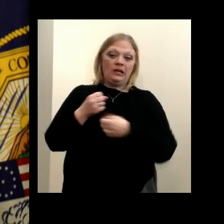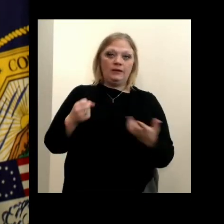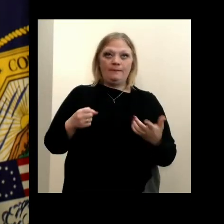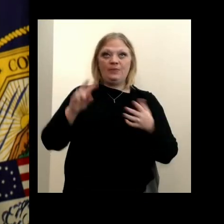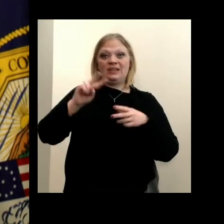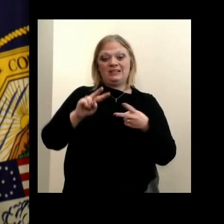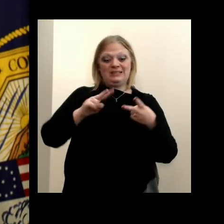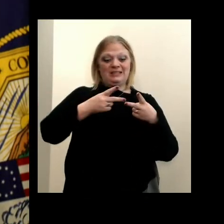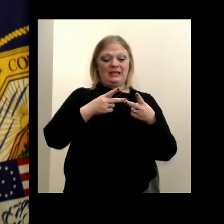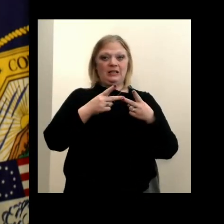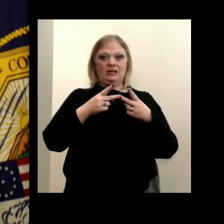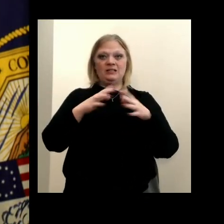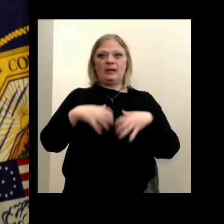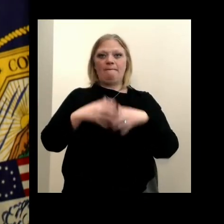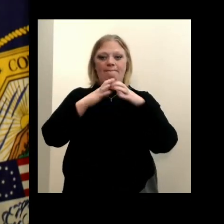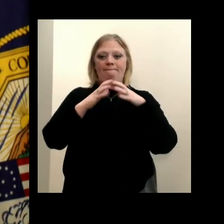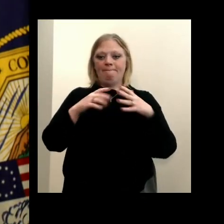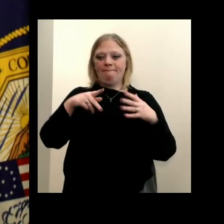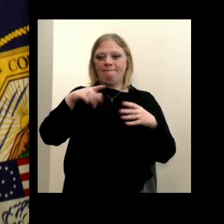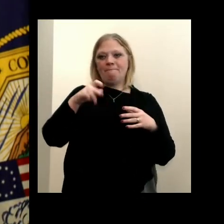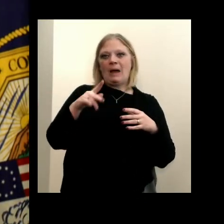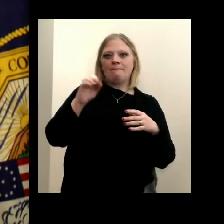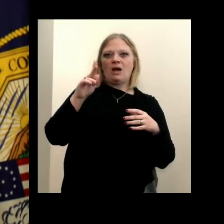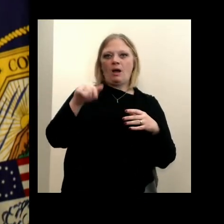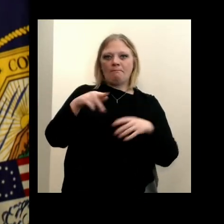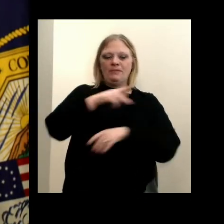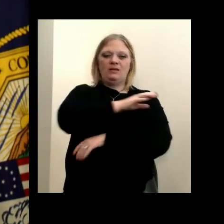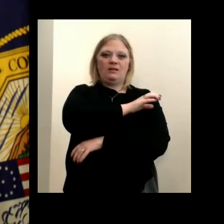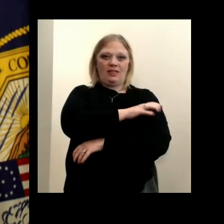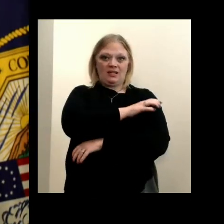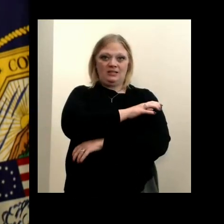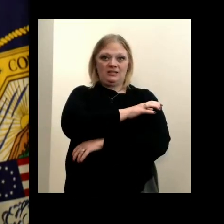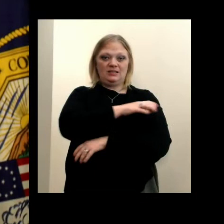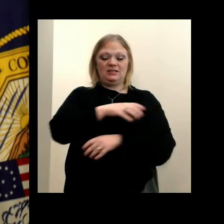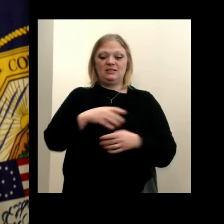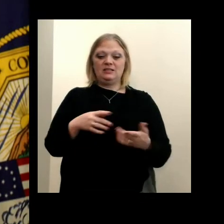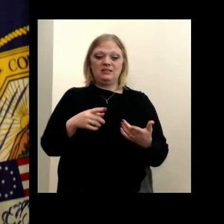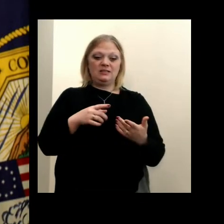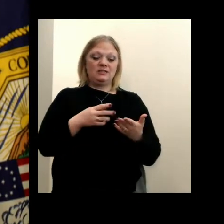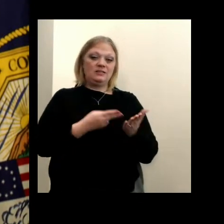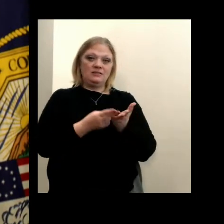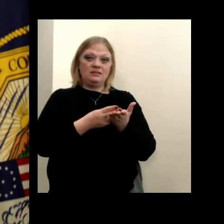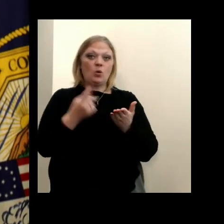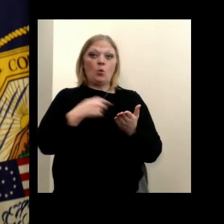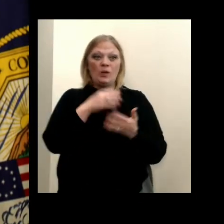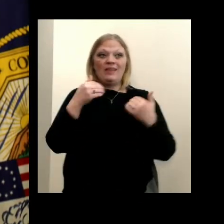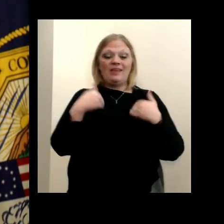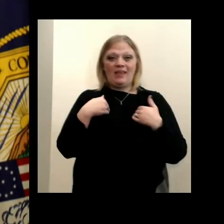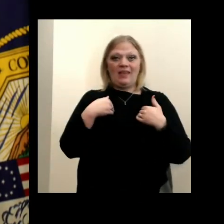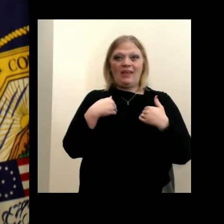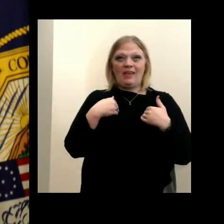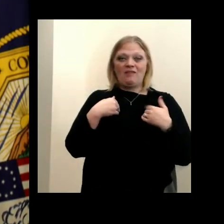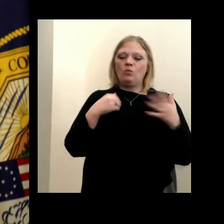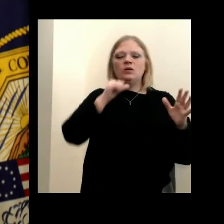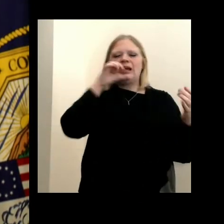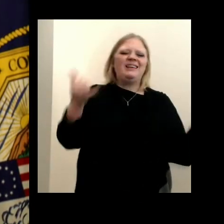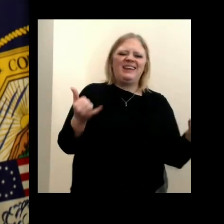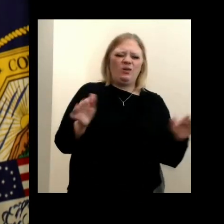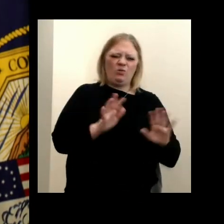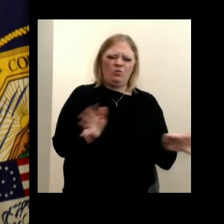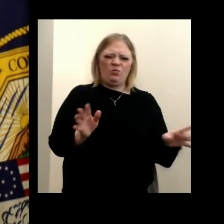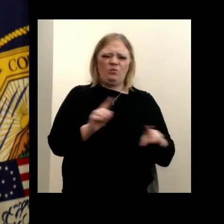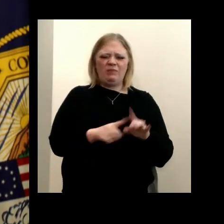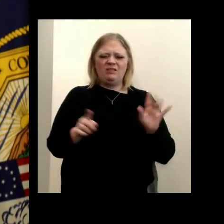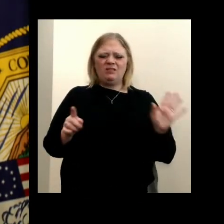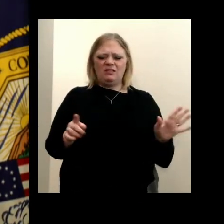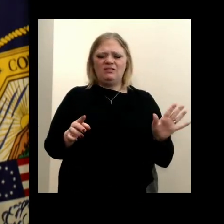doing pop-up clinics across the region. Our goal was to, I mean, truthfully, we have a site right now, not today, but because